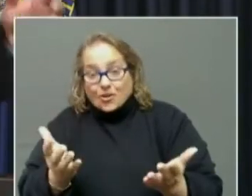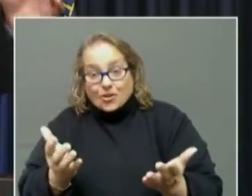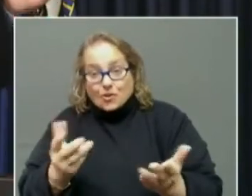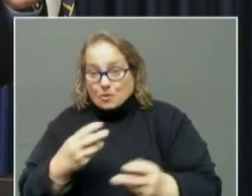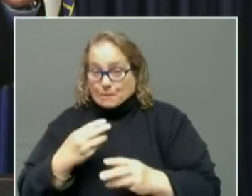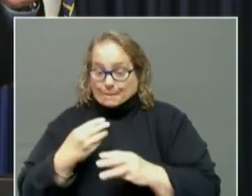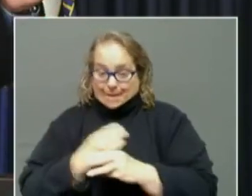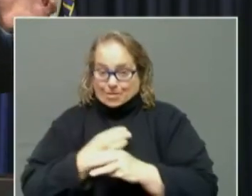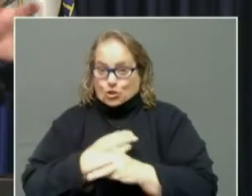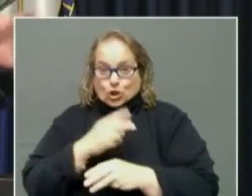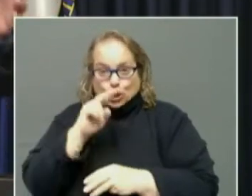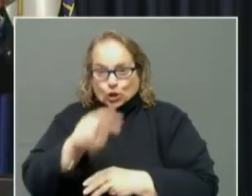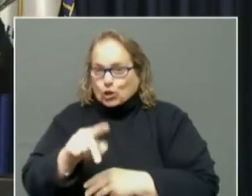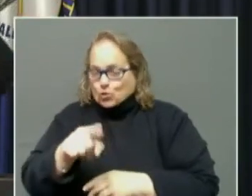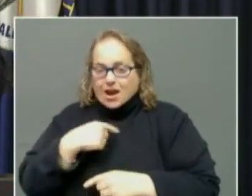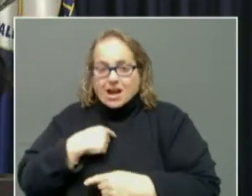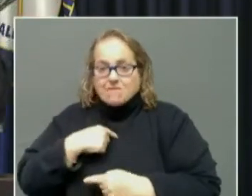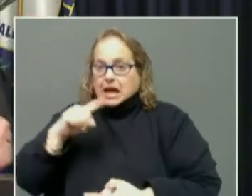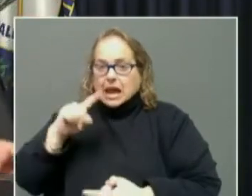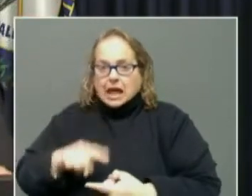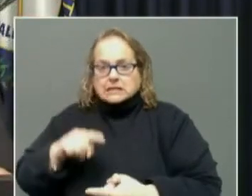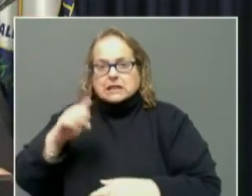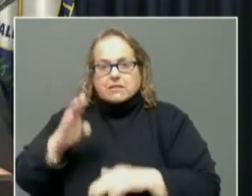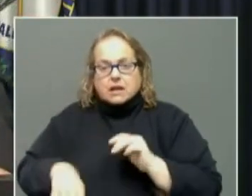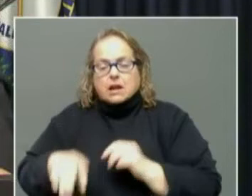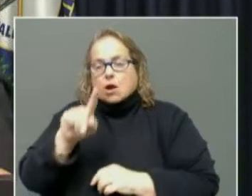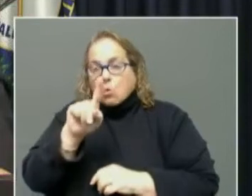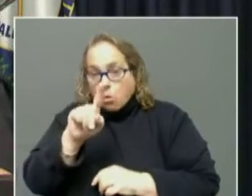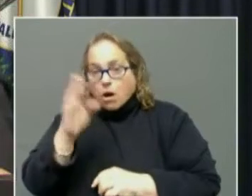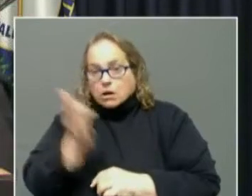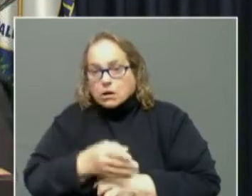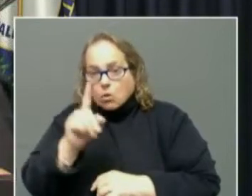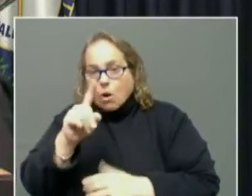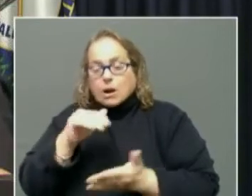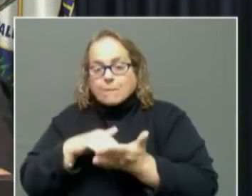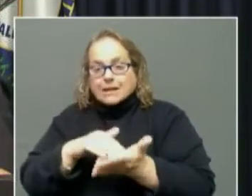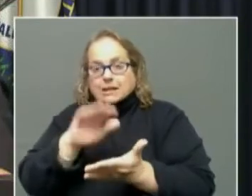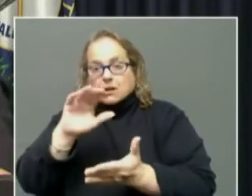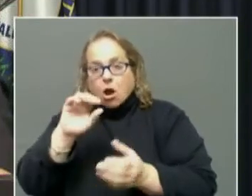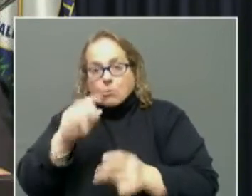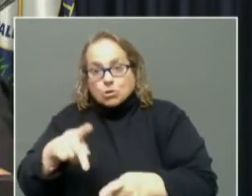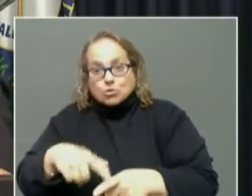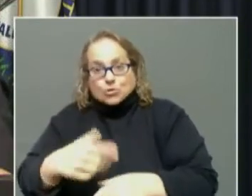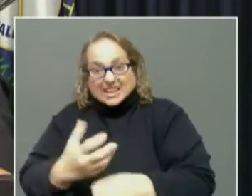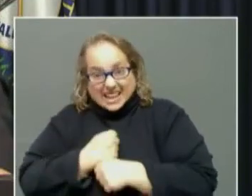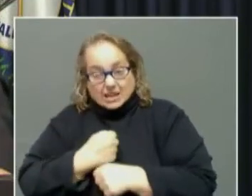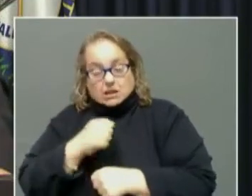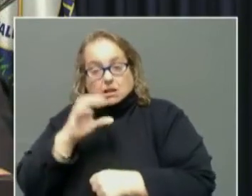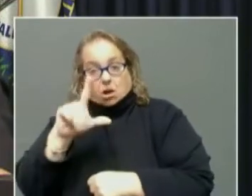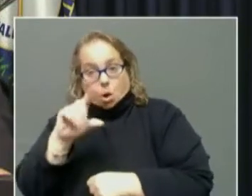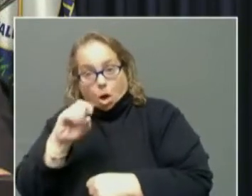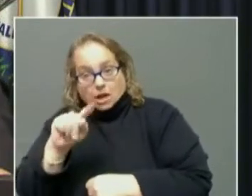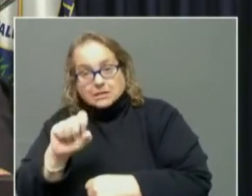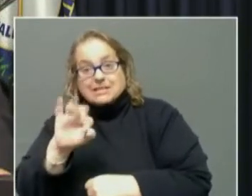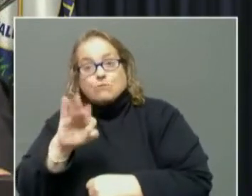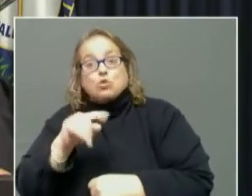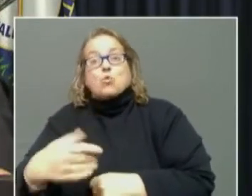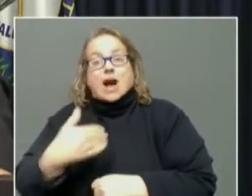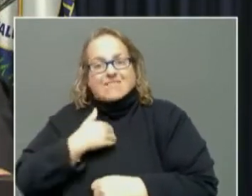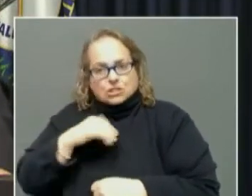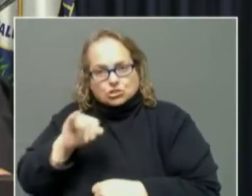you have less than a 1 in 1 million chance for getting these clots if you get the J&J vaccine, while you have a 1